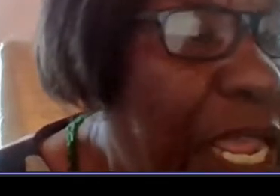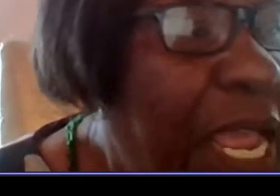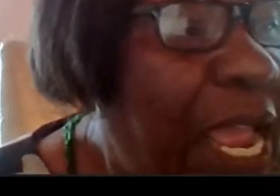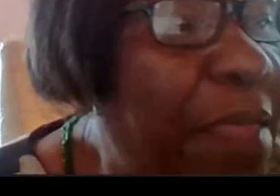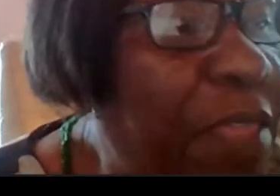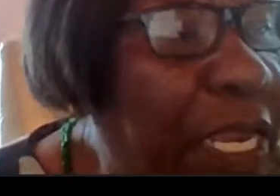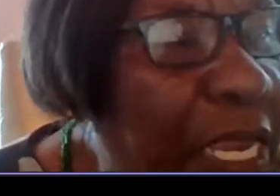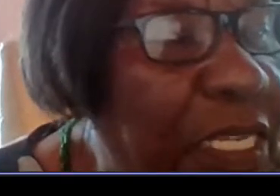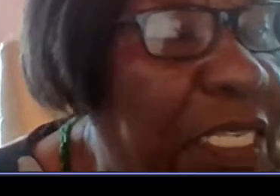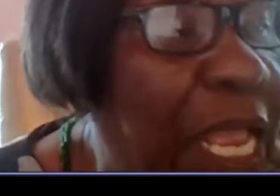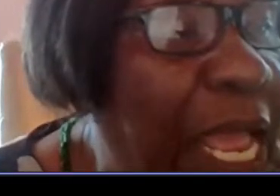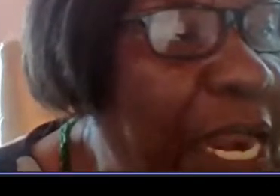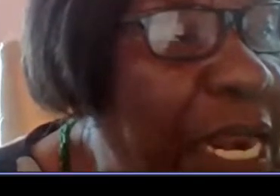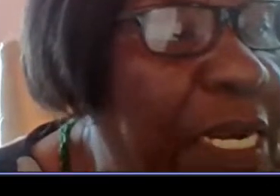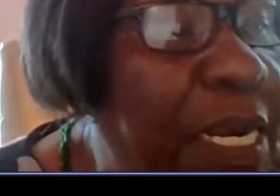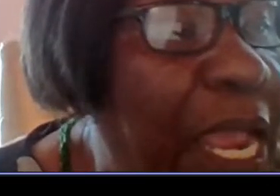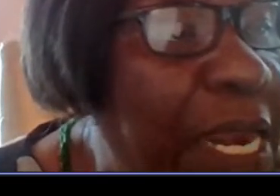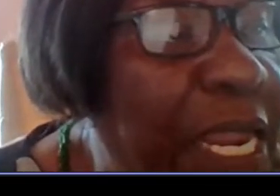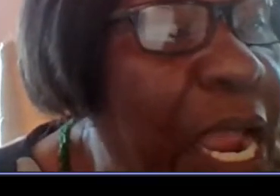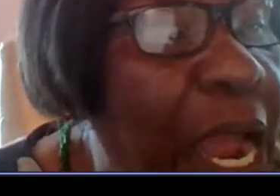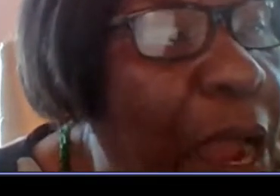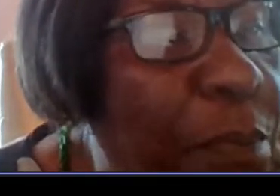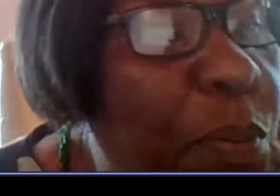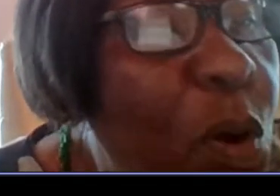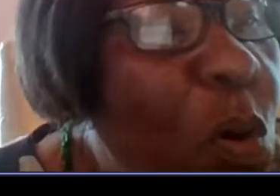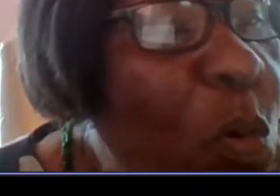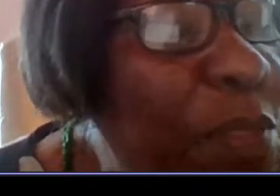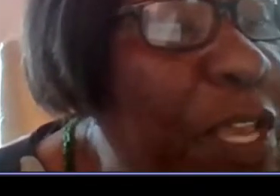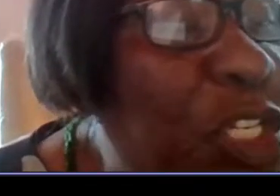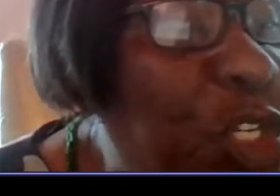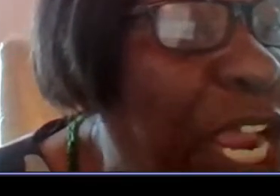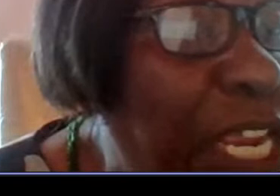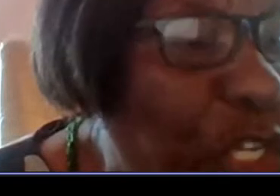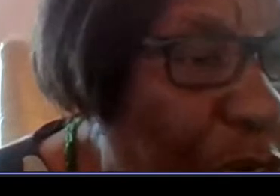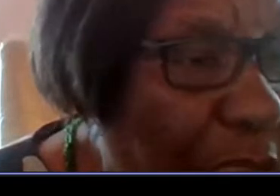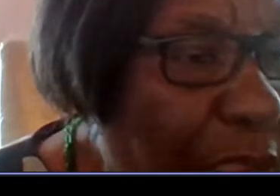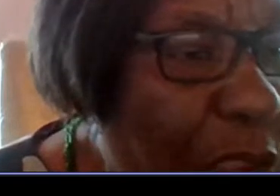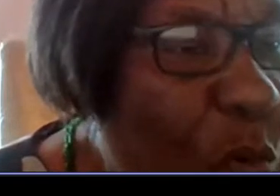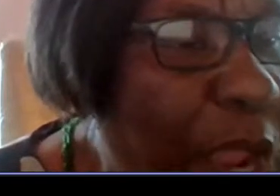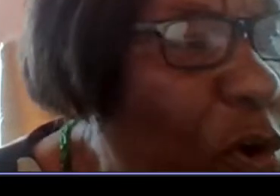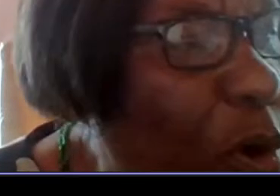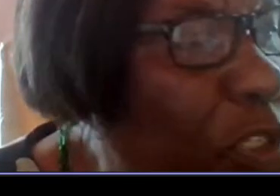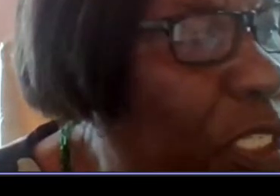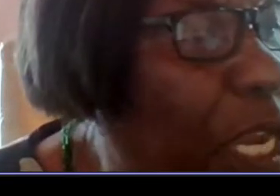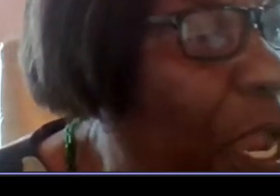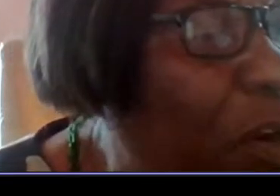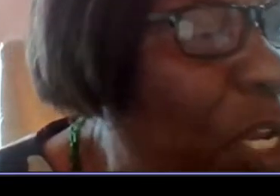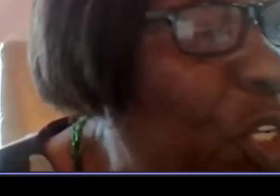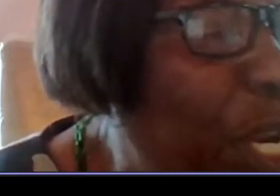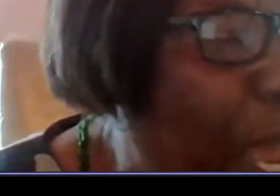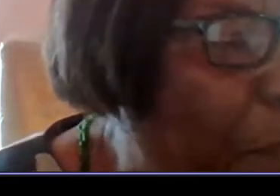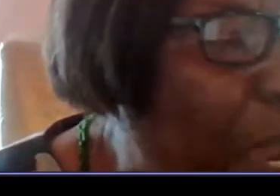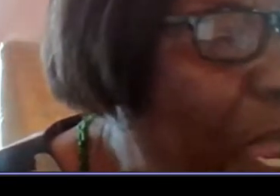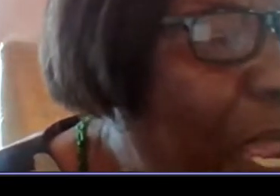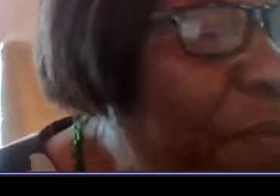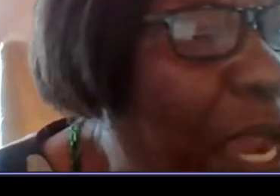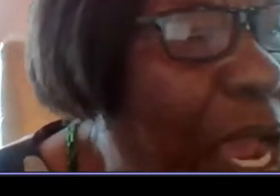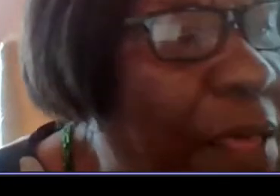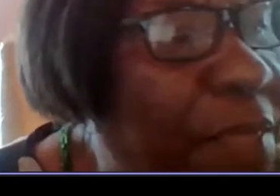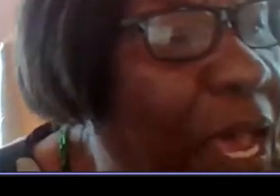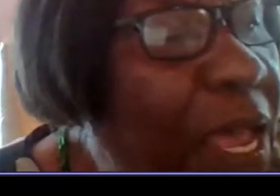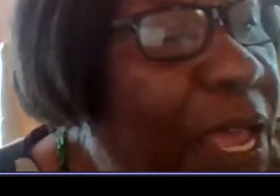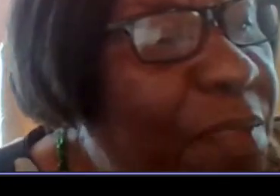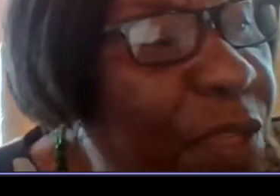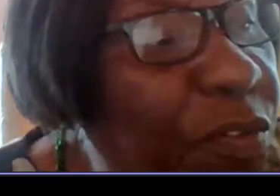allocation and the keys ending up with a stranger. One holds the allocation number,